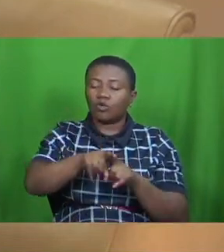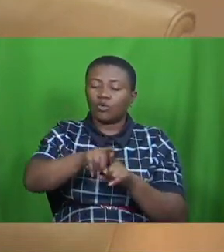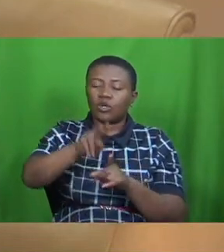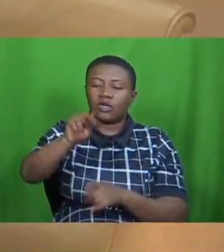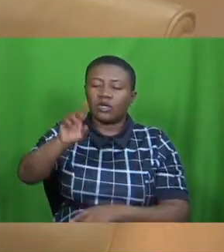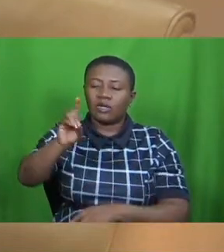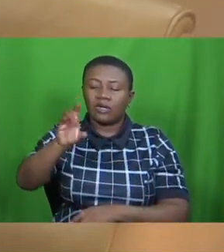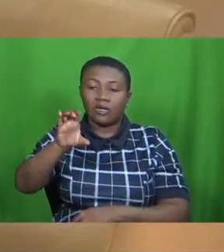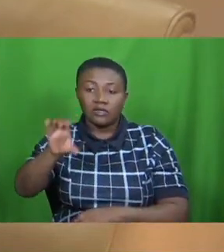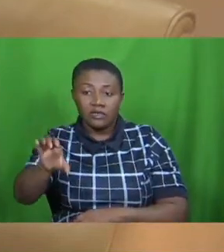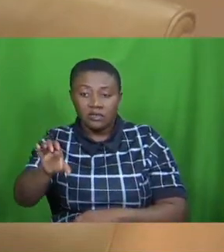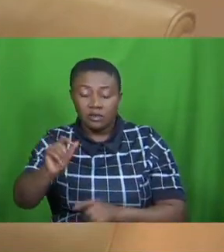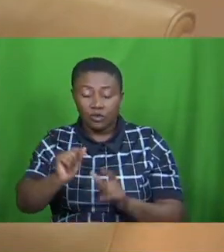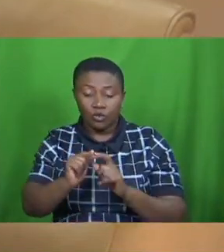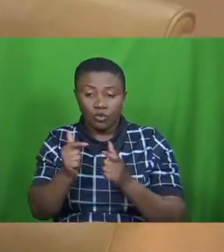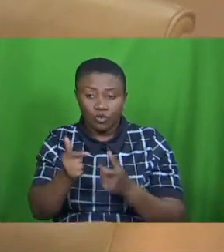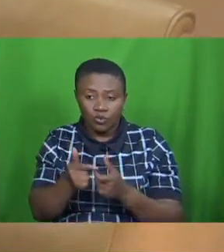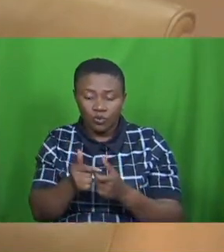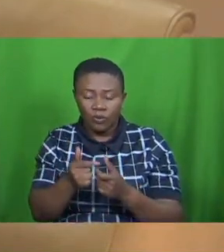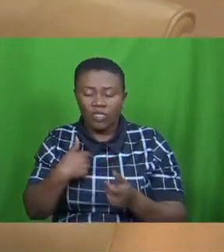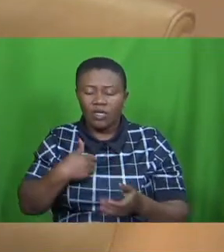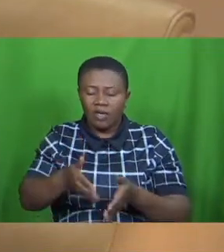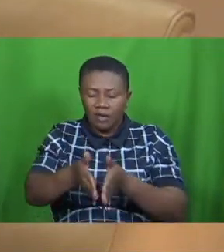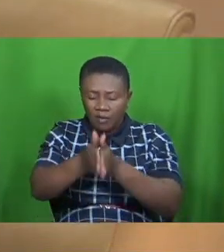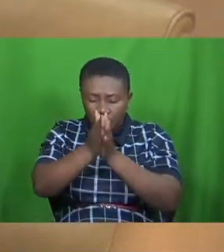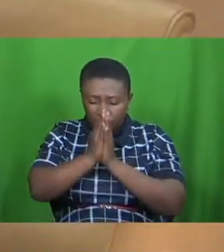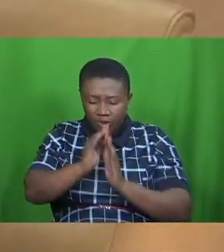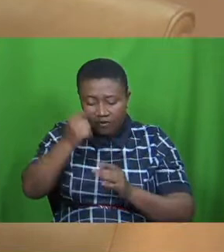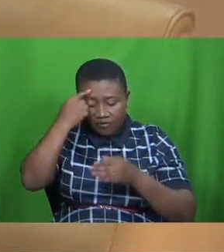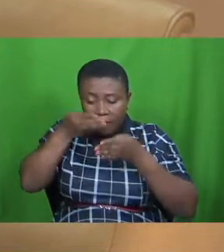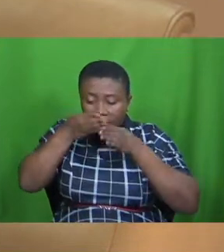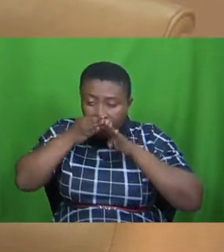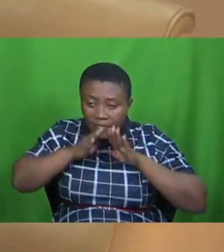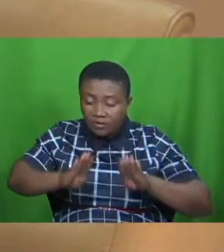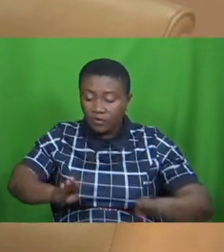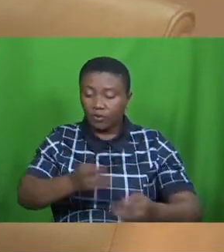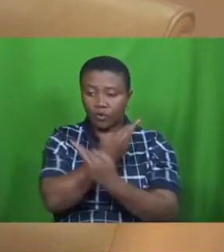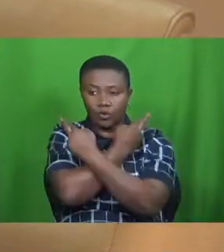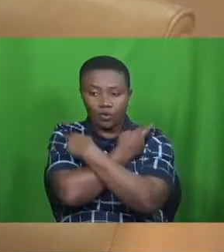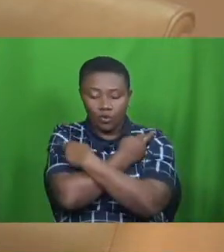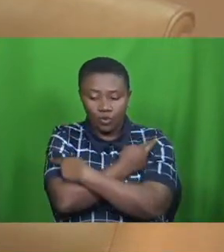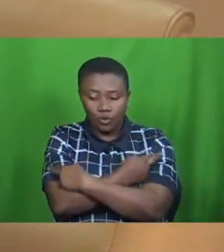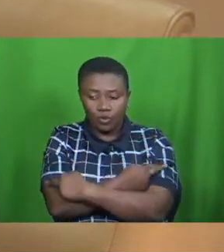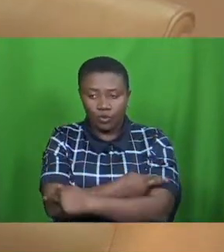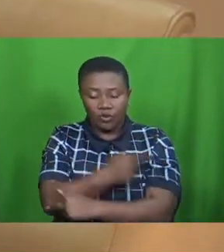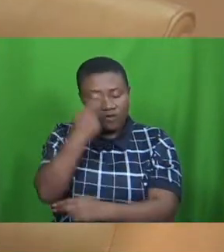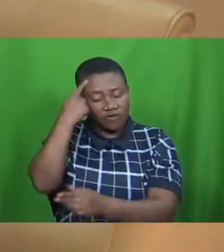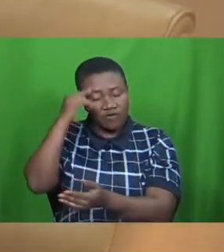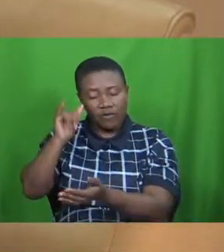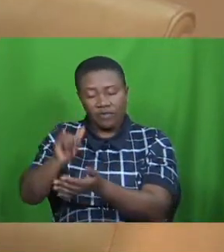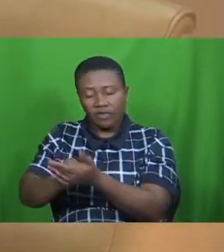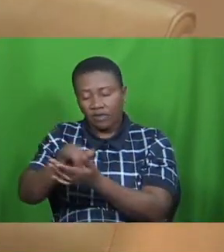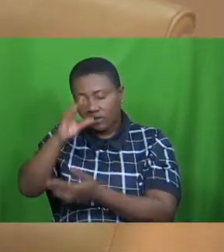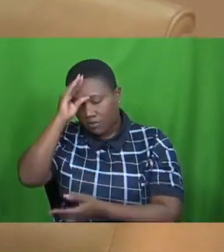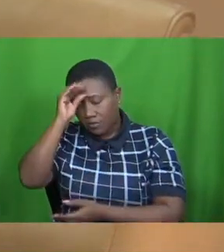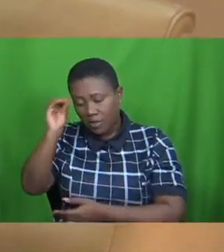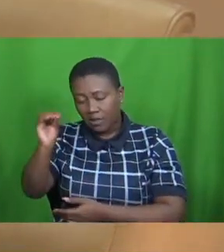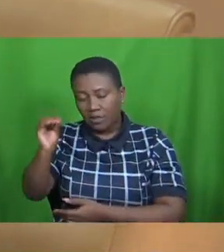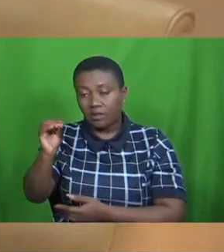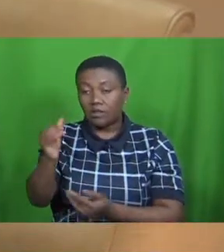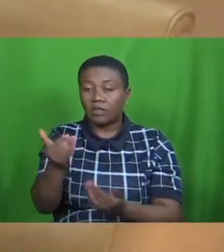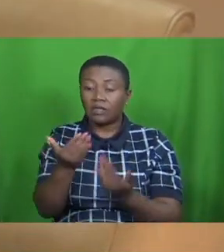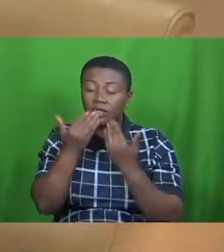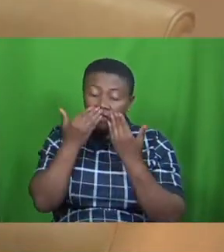and I pray for a peaceful rest for the departed soul. Thank you for